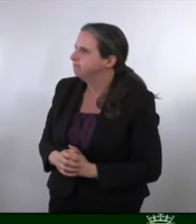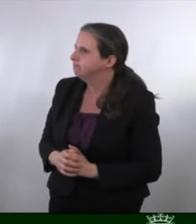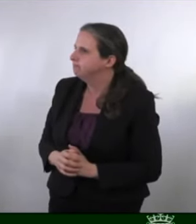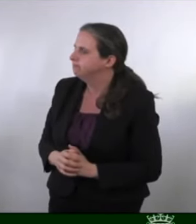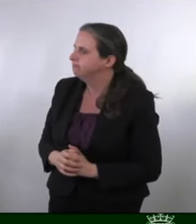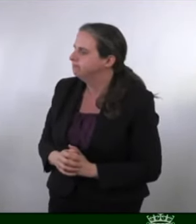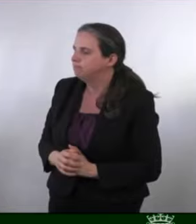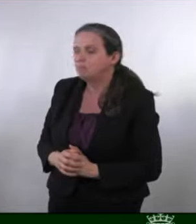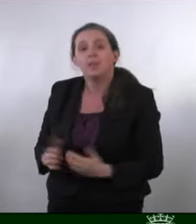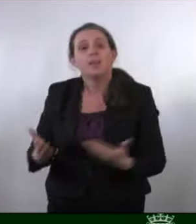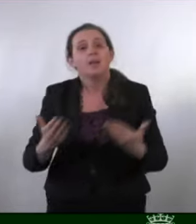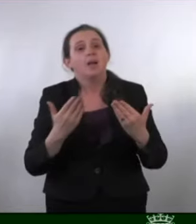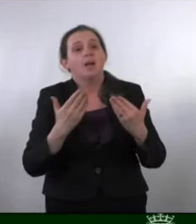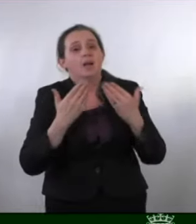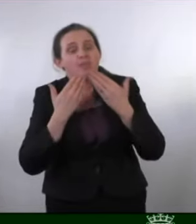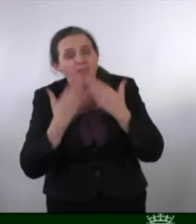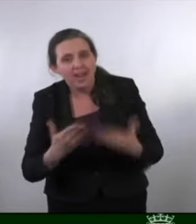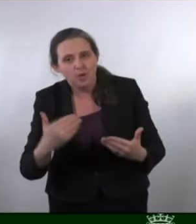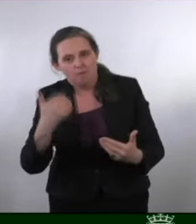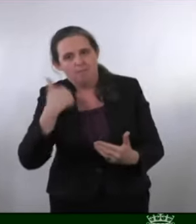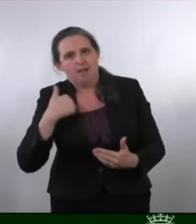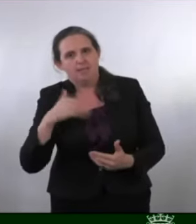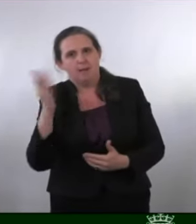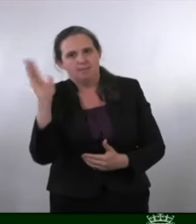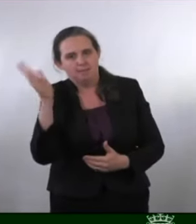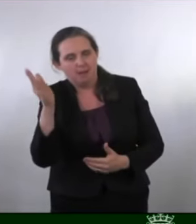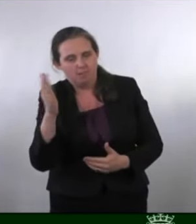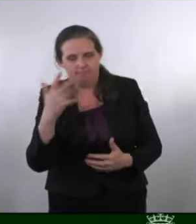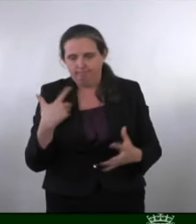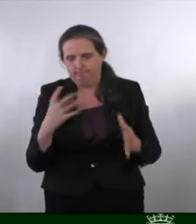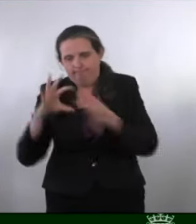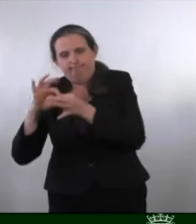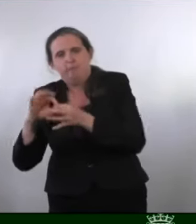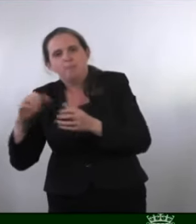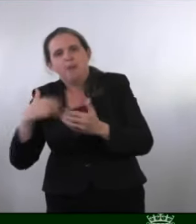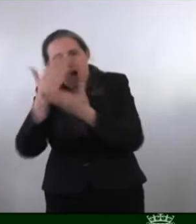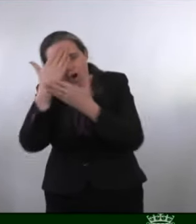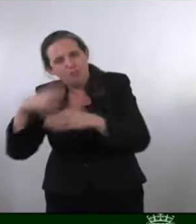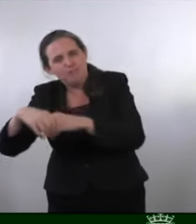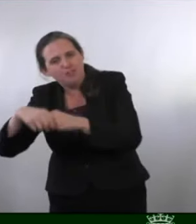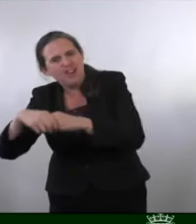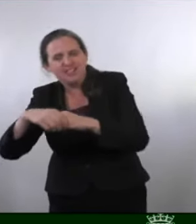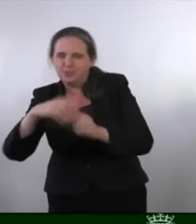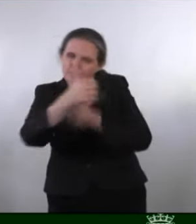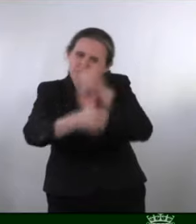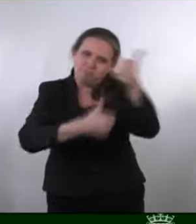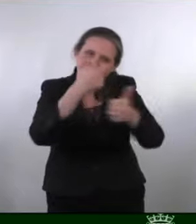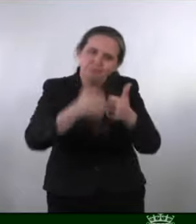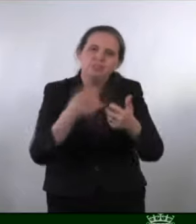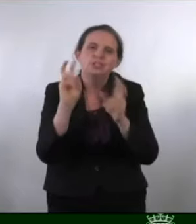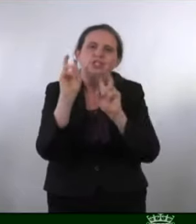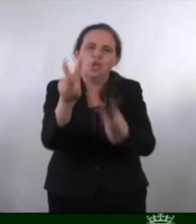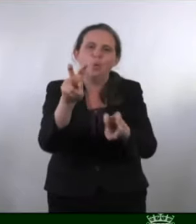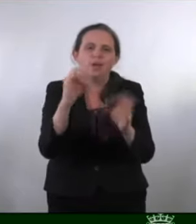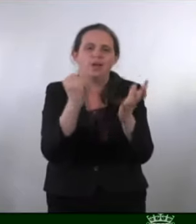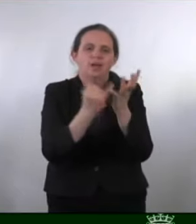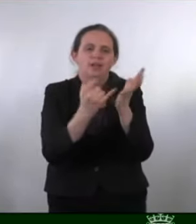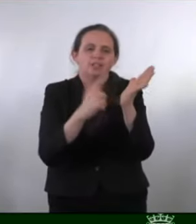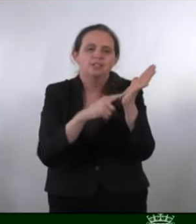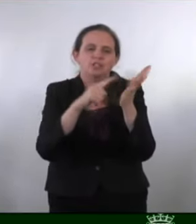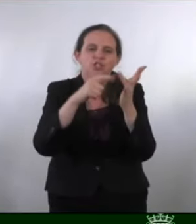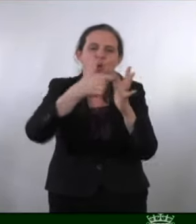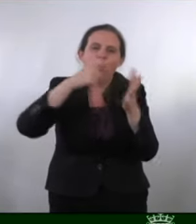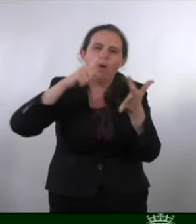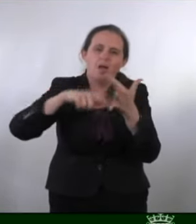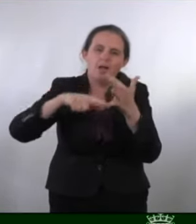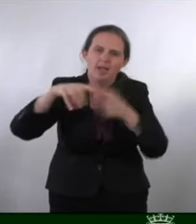South in praising all the staff at the Royal Stoke for the work they've been doing. It's the scientists that are giving us the most hope at the moment, particularly with the vaccines, and I'd ask the